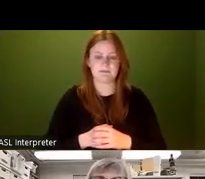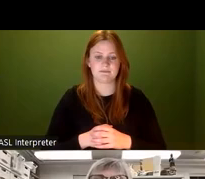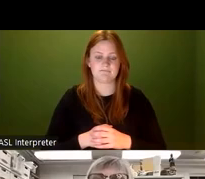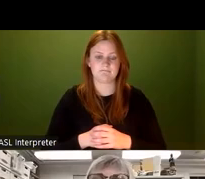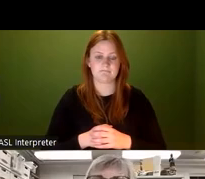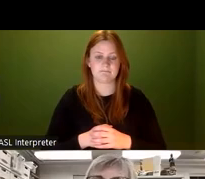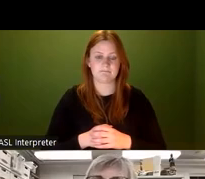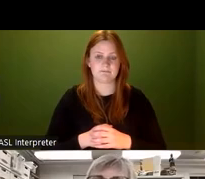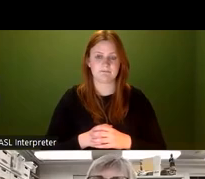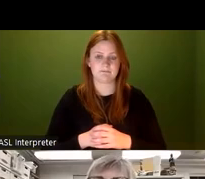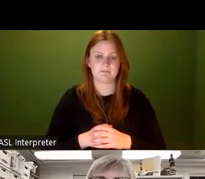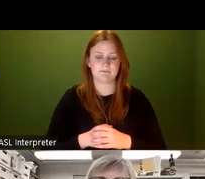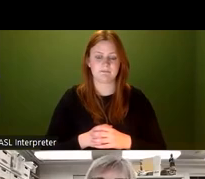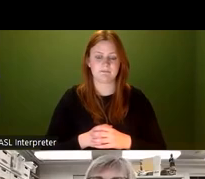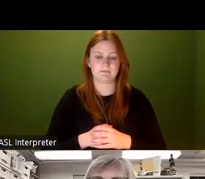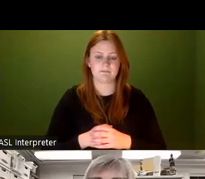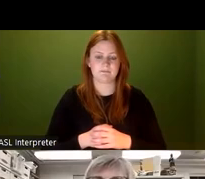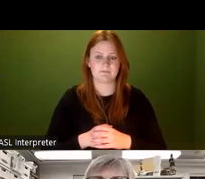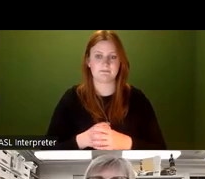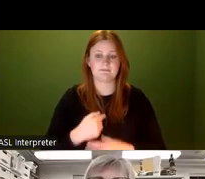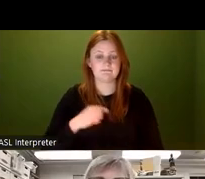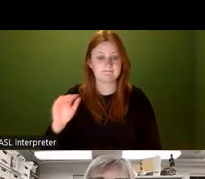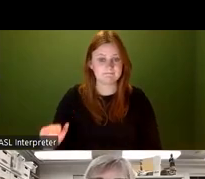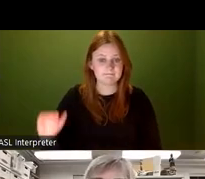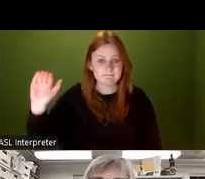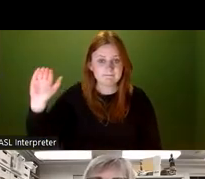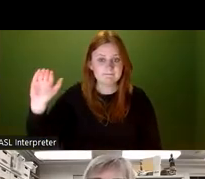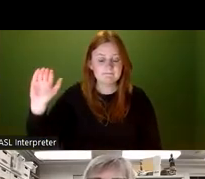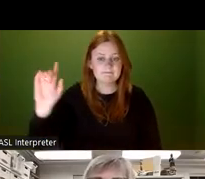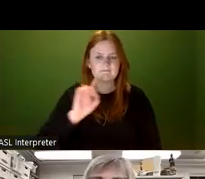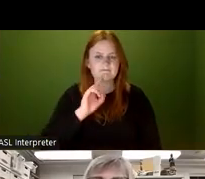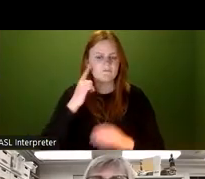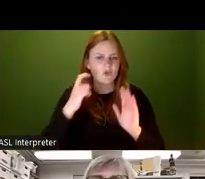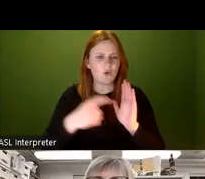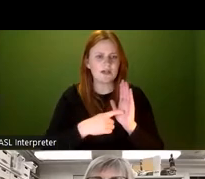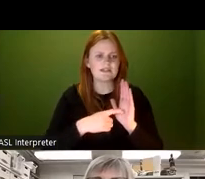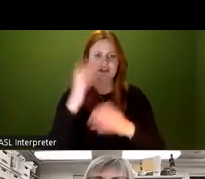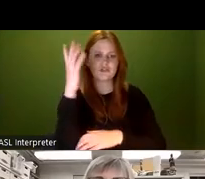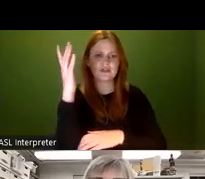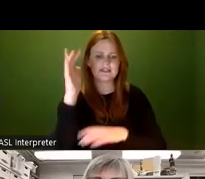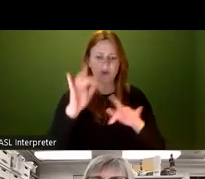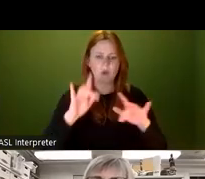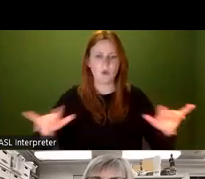age was actually the scarcity of trees and how